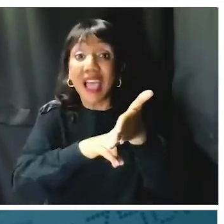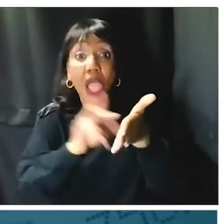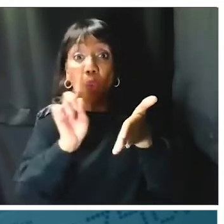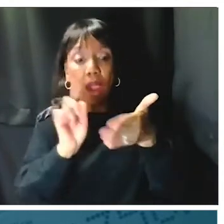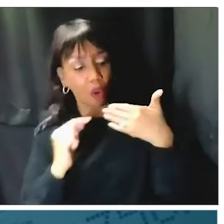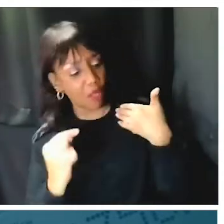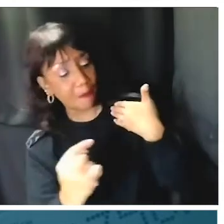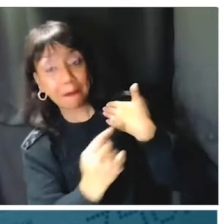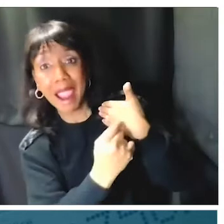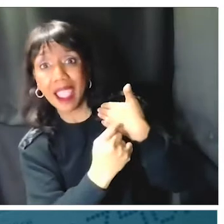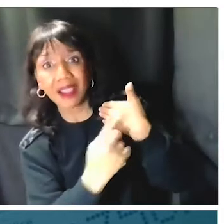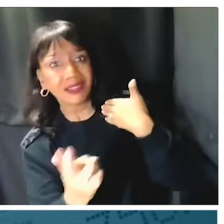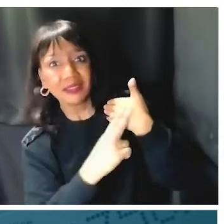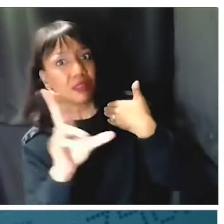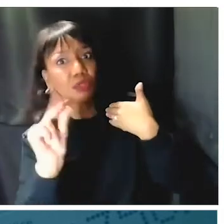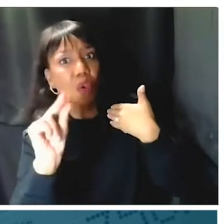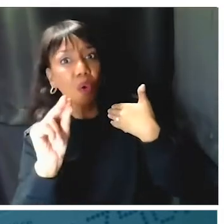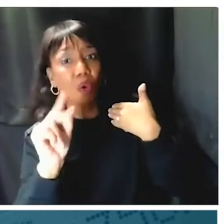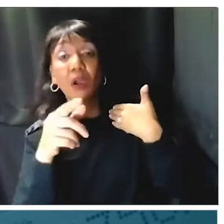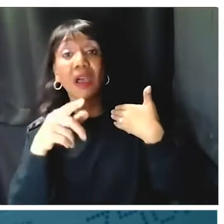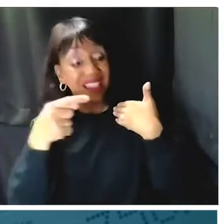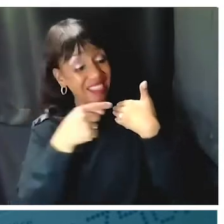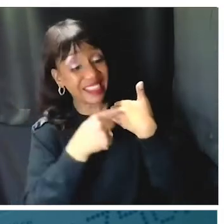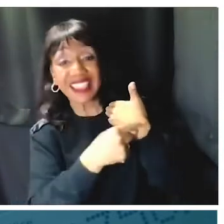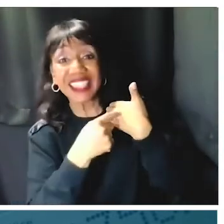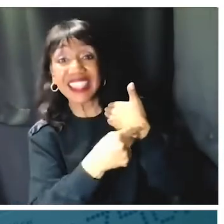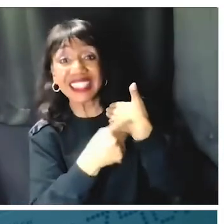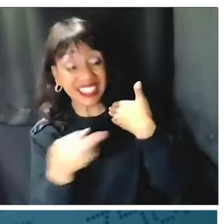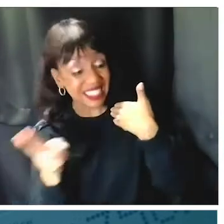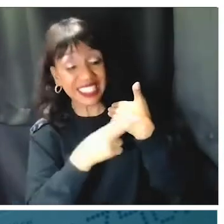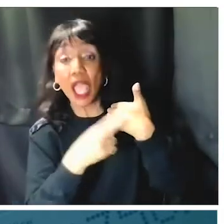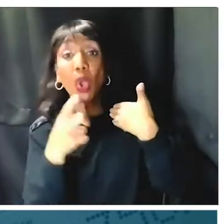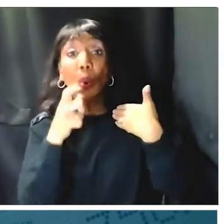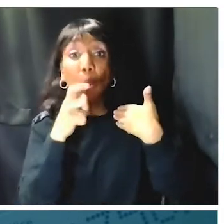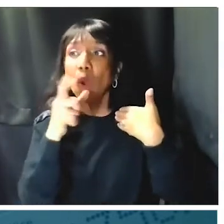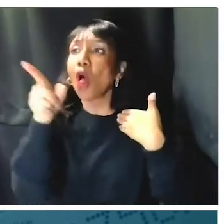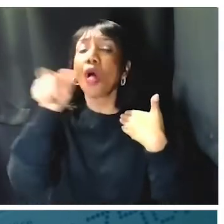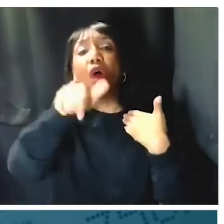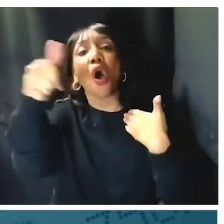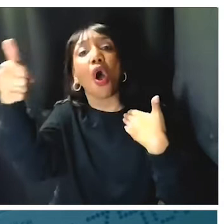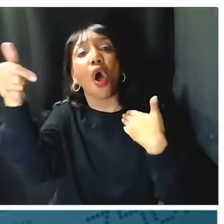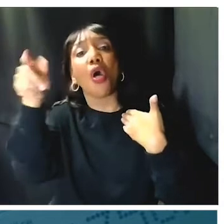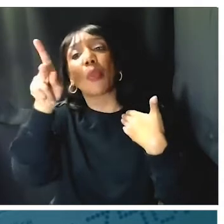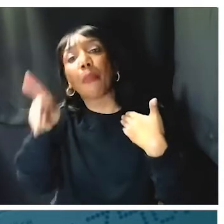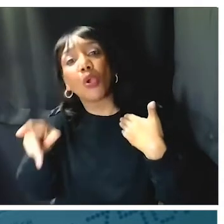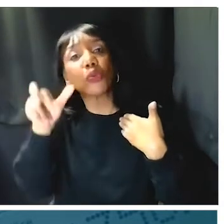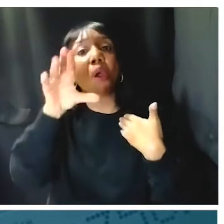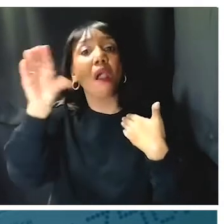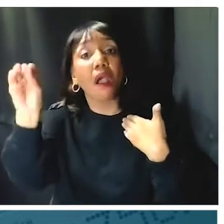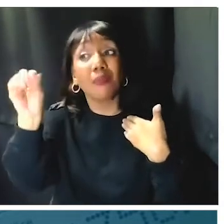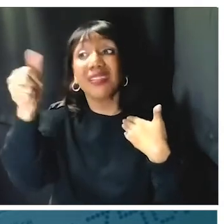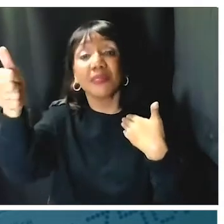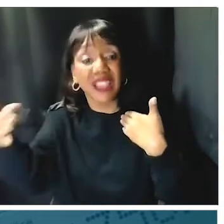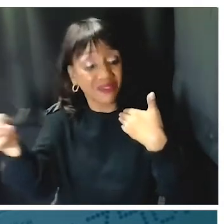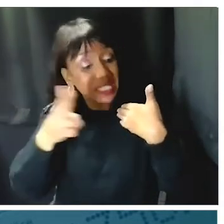on the back of the money order. The signature line on the back of the money order is for the other person or